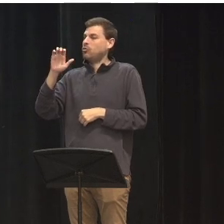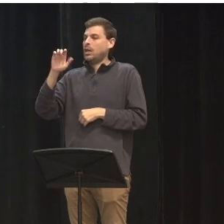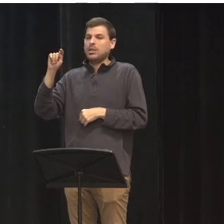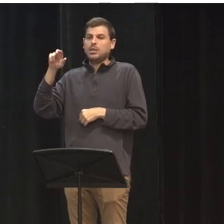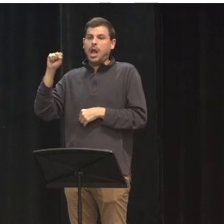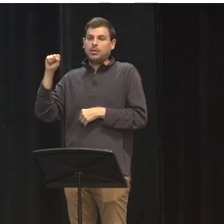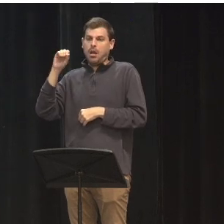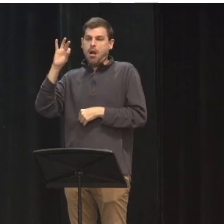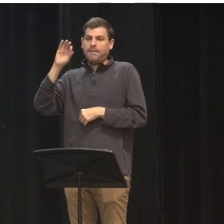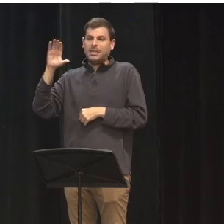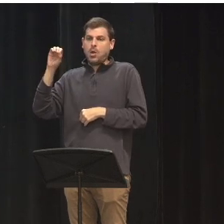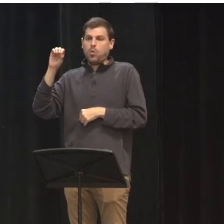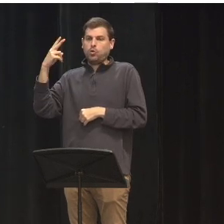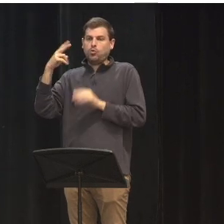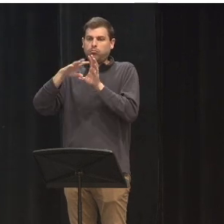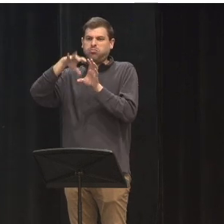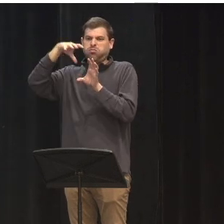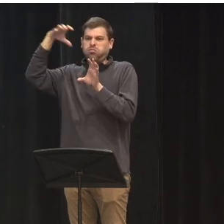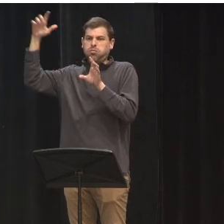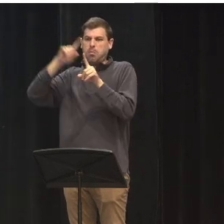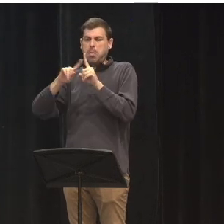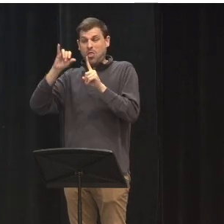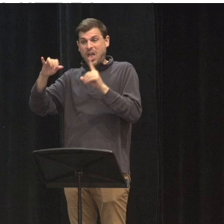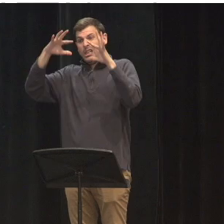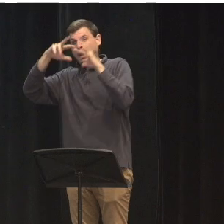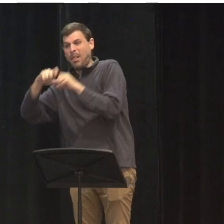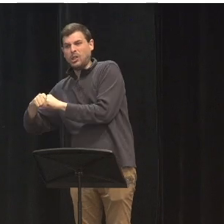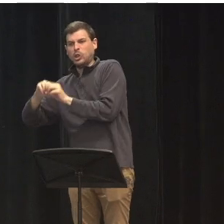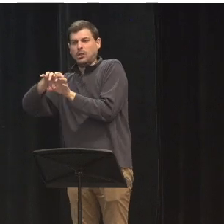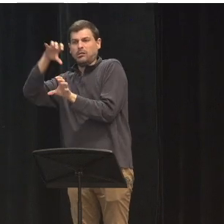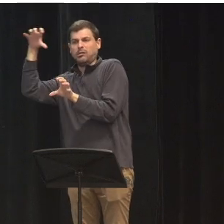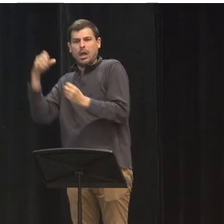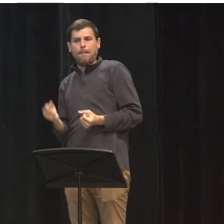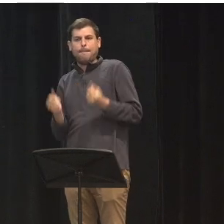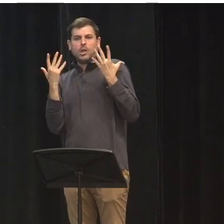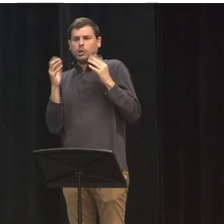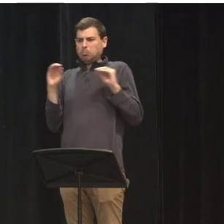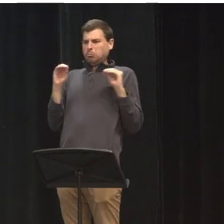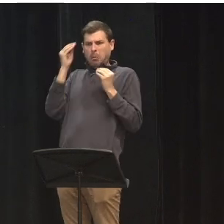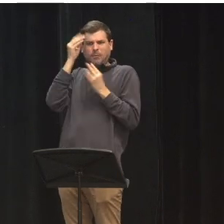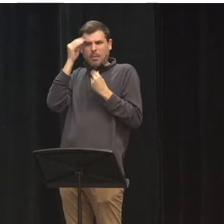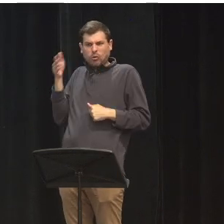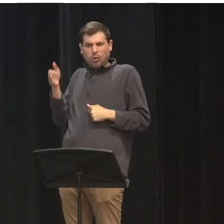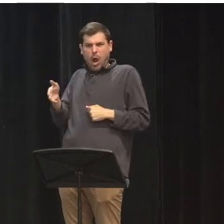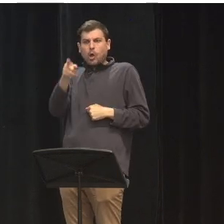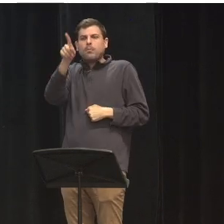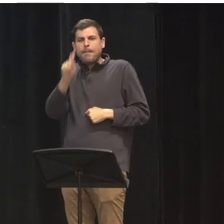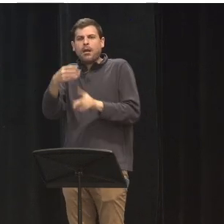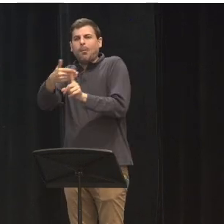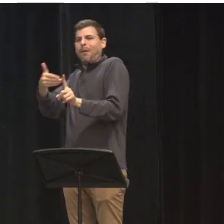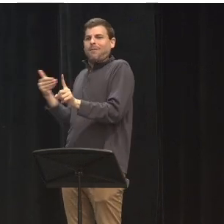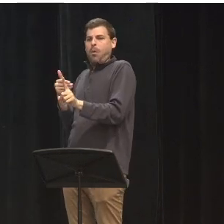no estimate of the effects demolition has on the carbon footprint. The FEIS should take into account both the construction